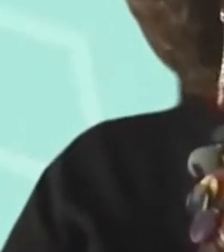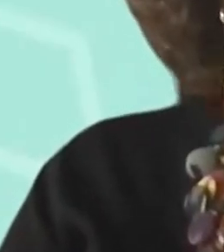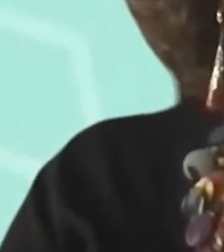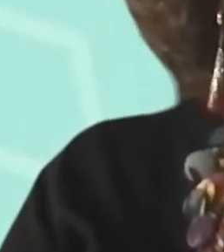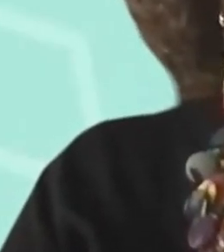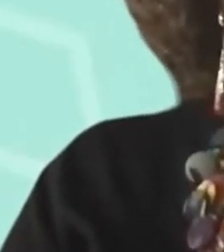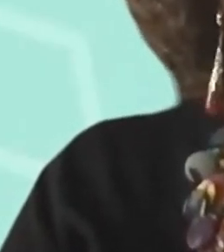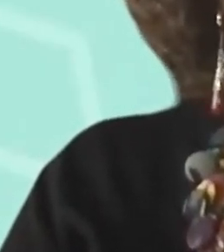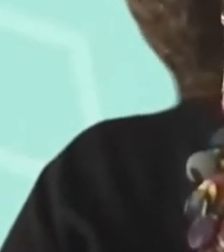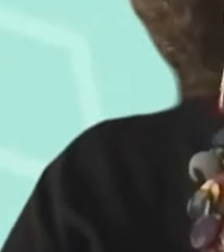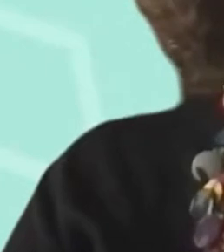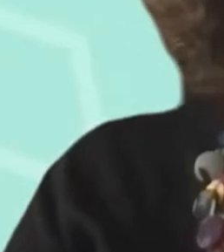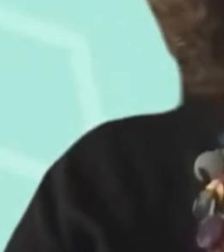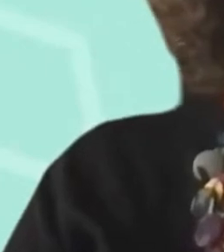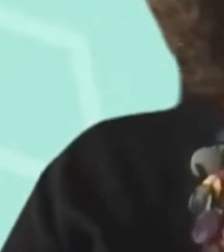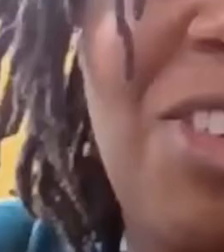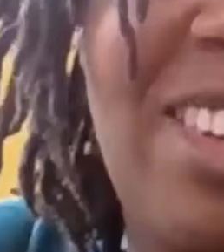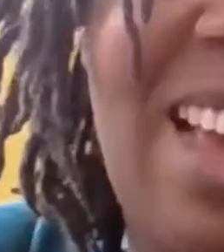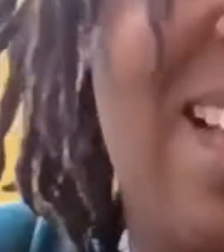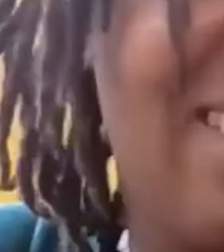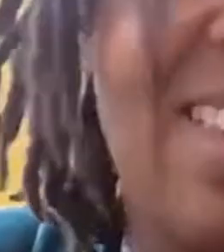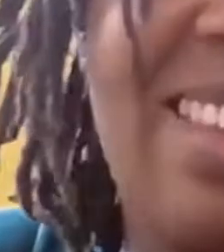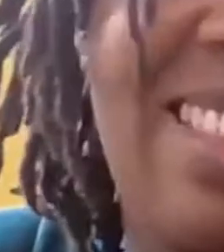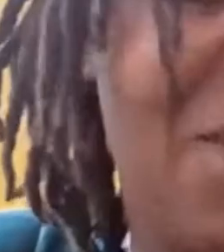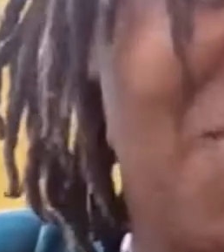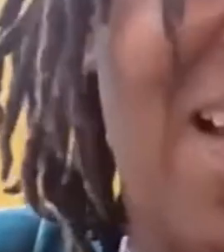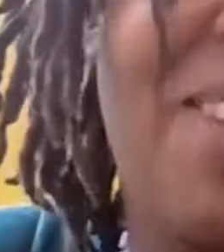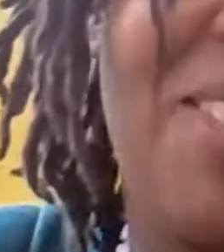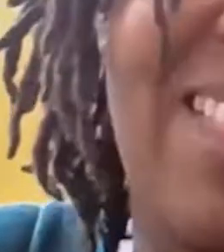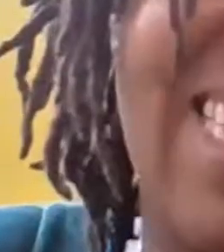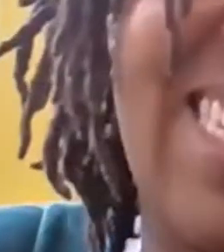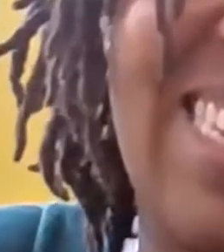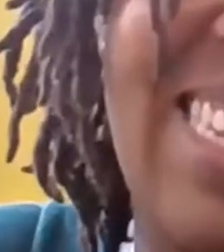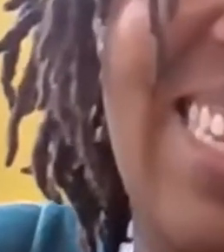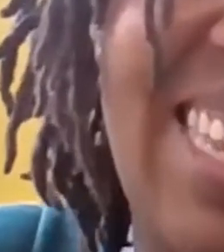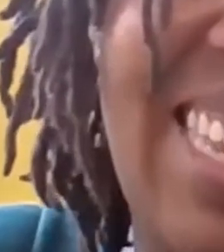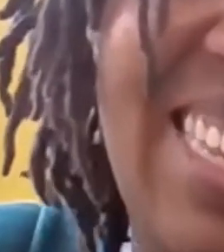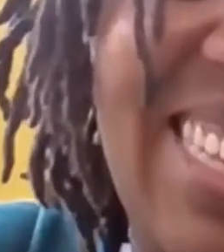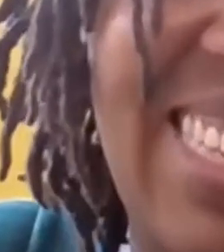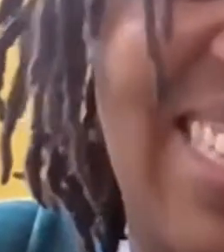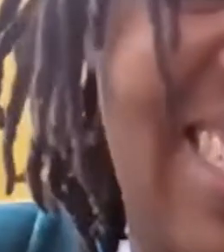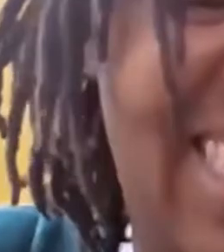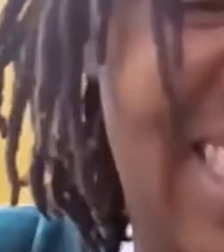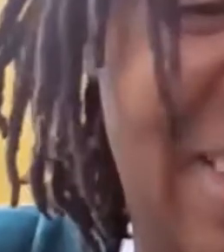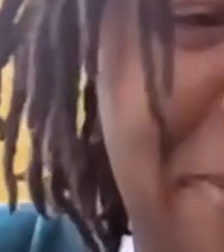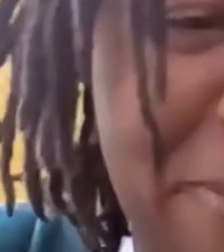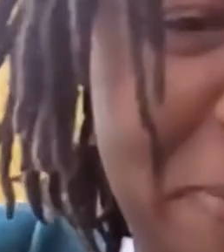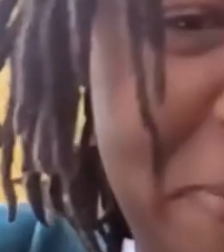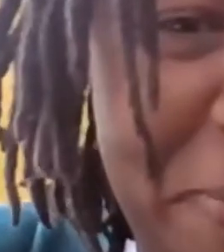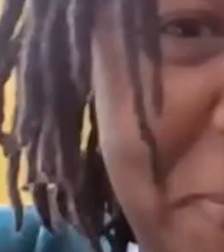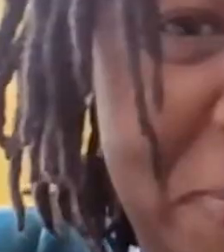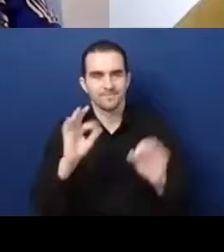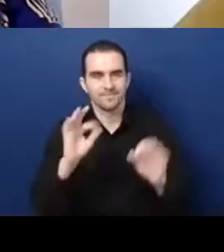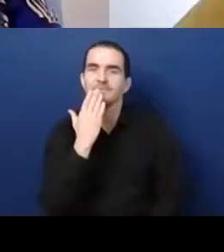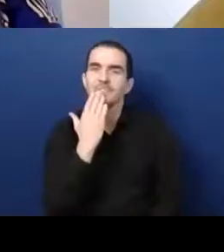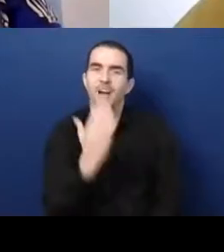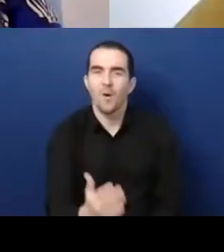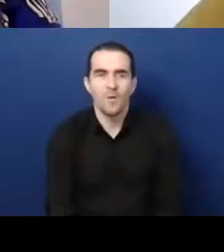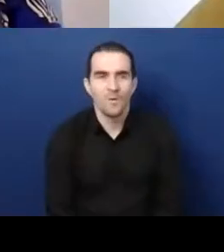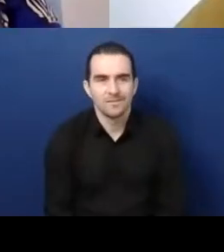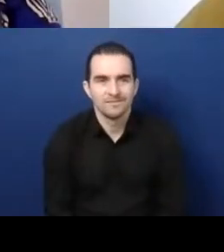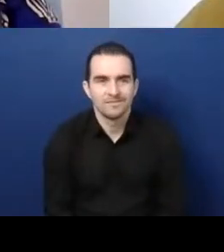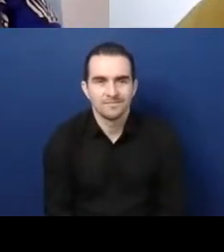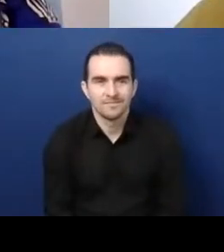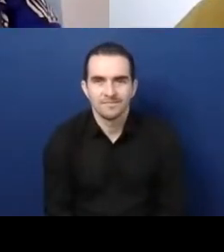you because there's... I'm not sure whether Tushita has anything to add on that. Okay. No, I'm